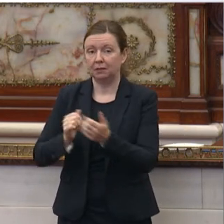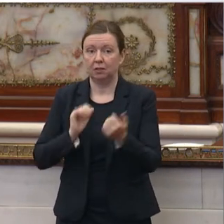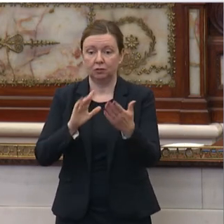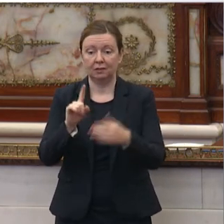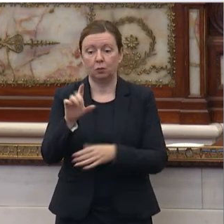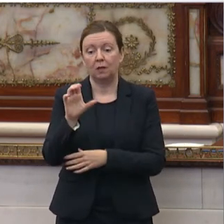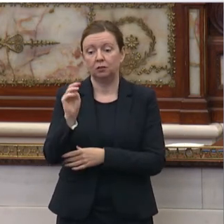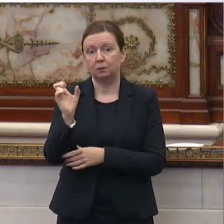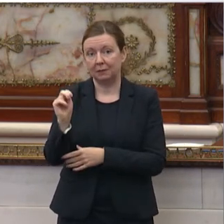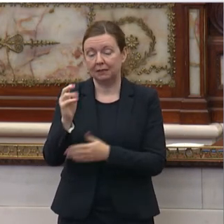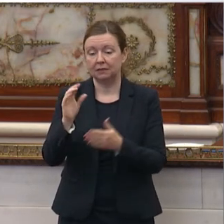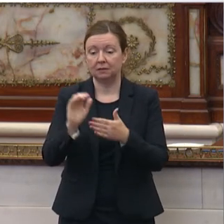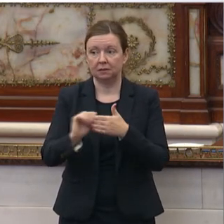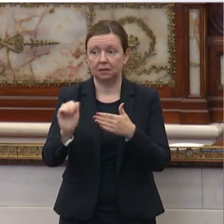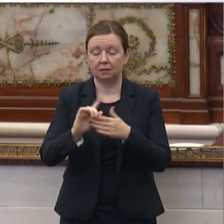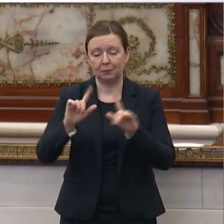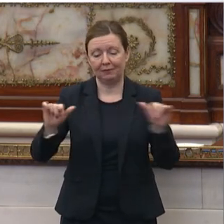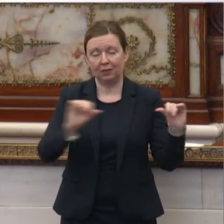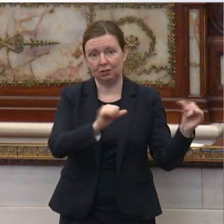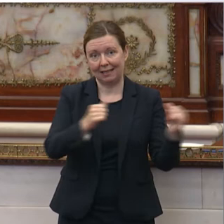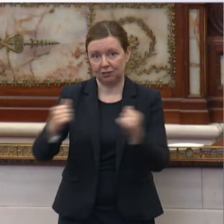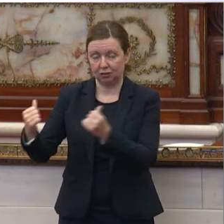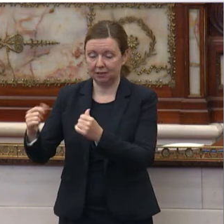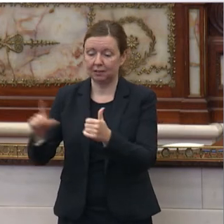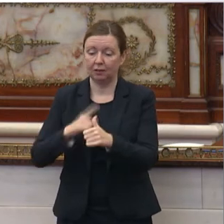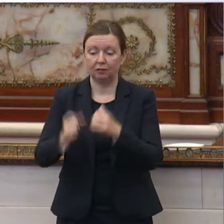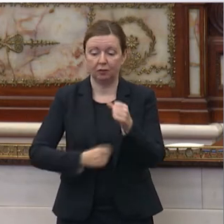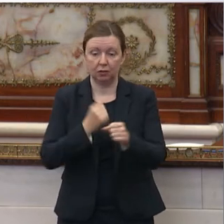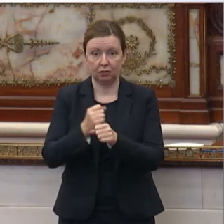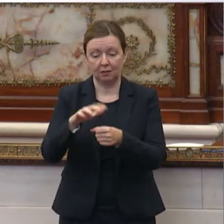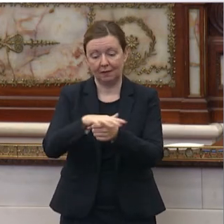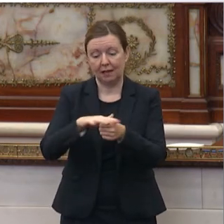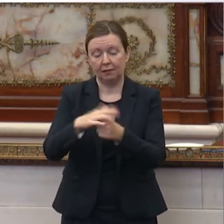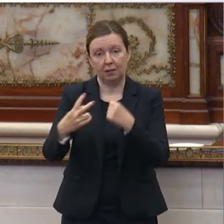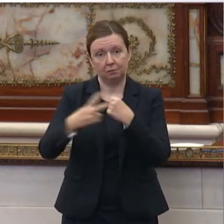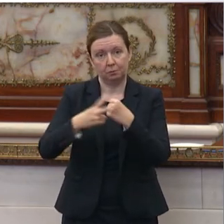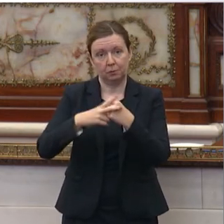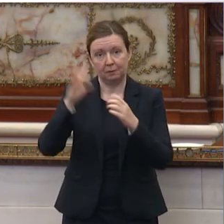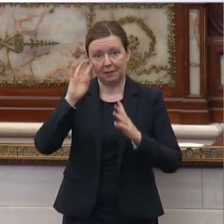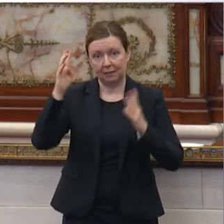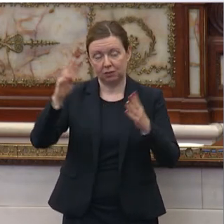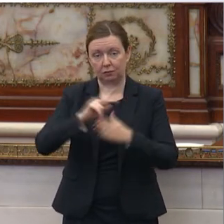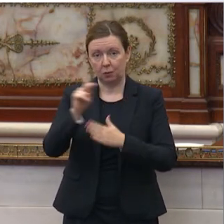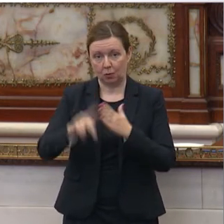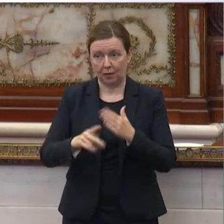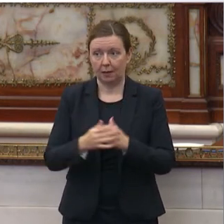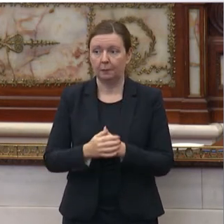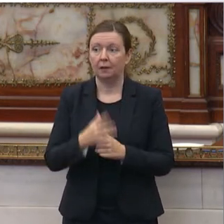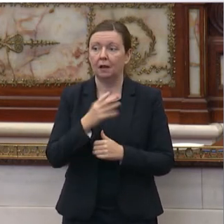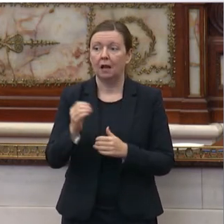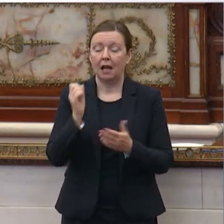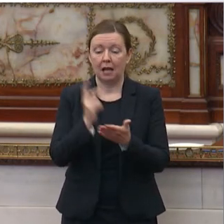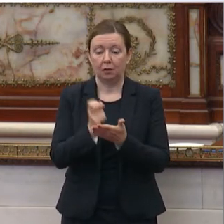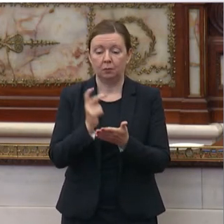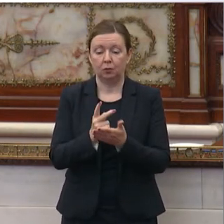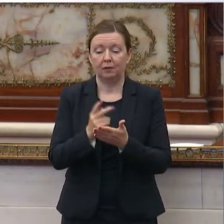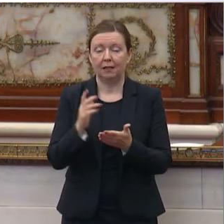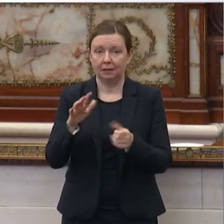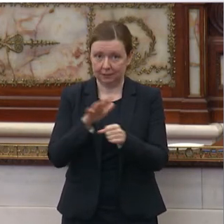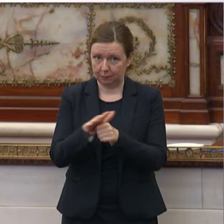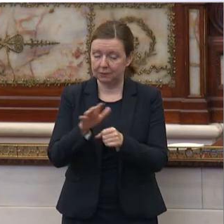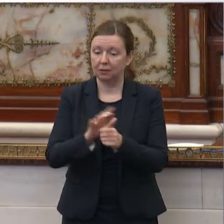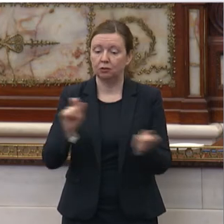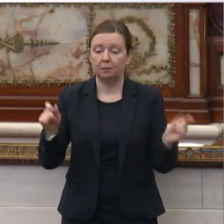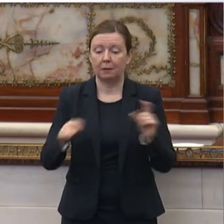$100 million by various agencies in the first year of the Neighborhood Preservation Initiative Program, and approving a substantial amendment